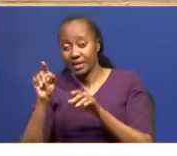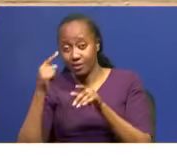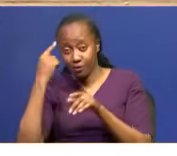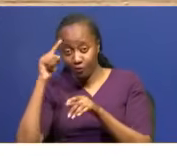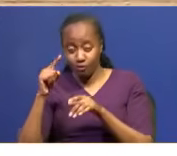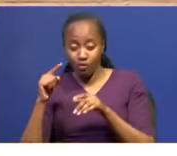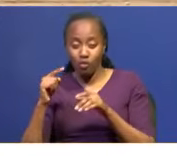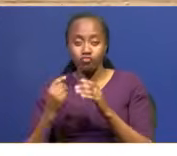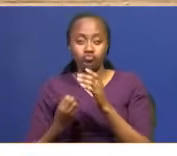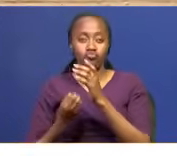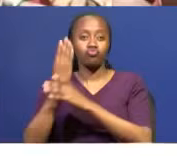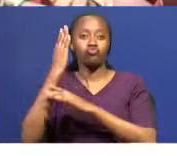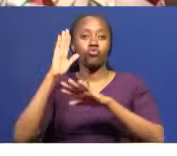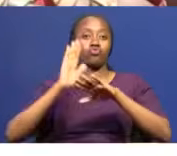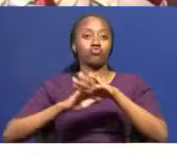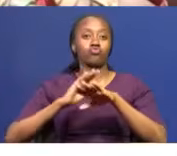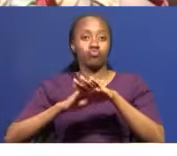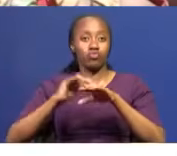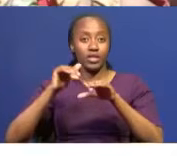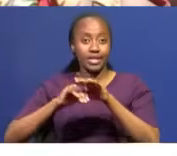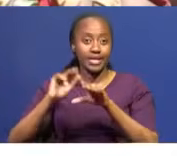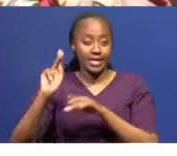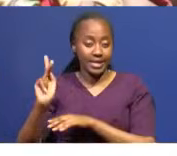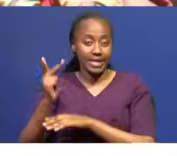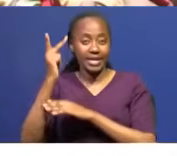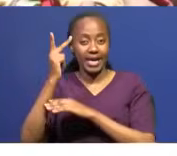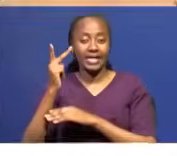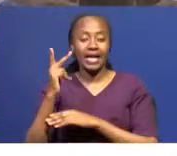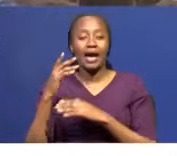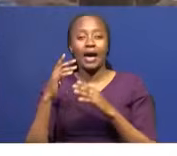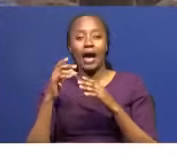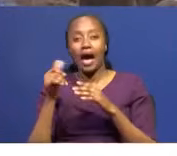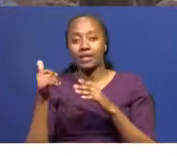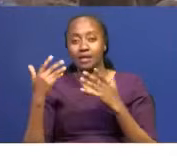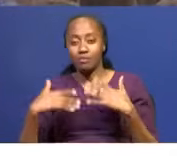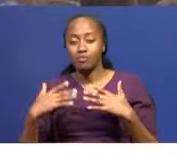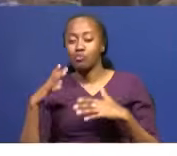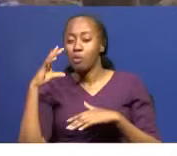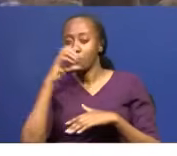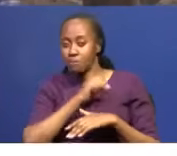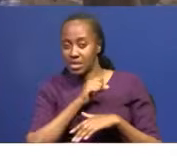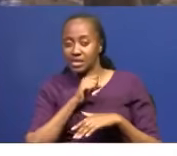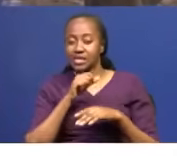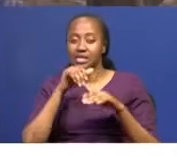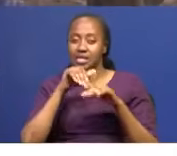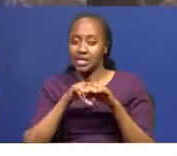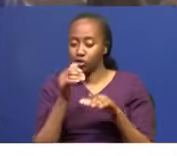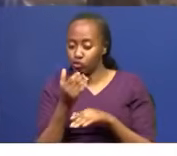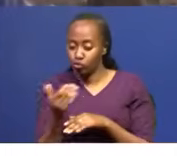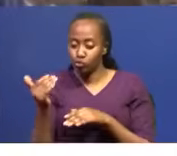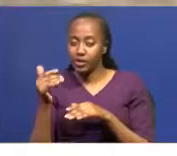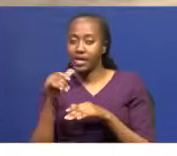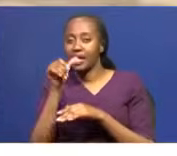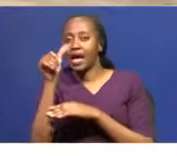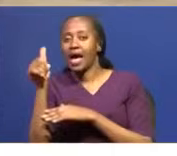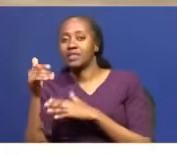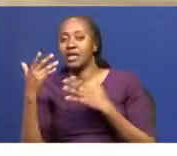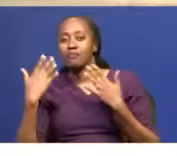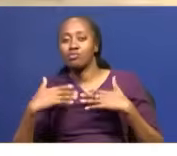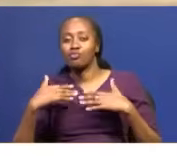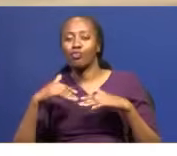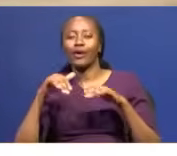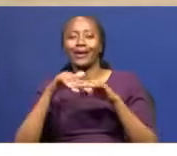In Kenya, micronutrient deficiencies remain a challenge, particularly among children and vulnerable populations,